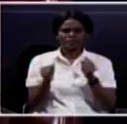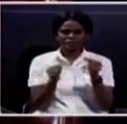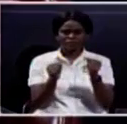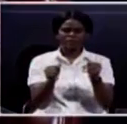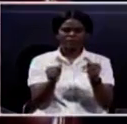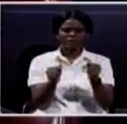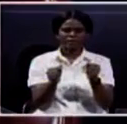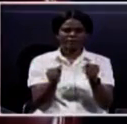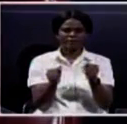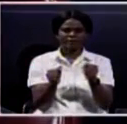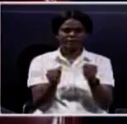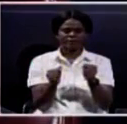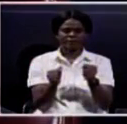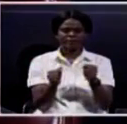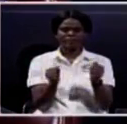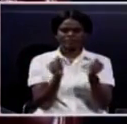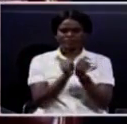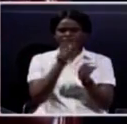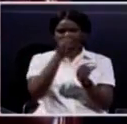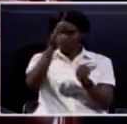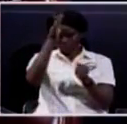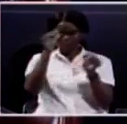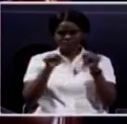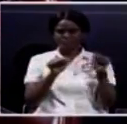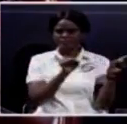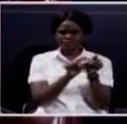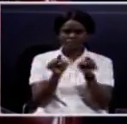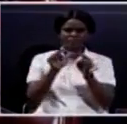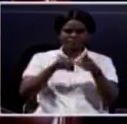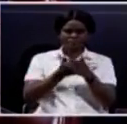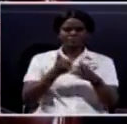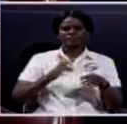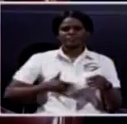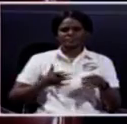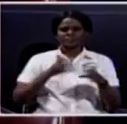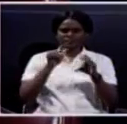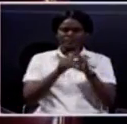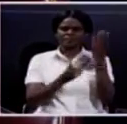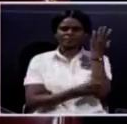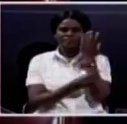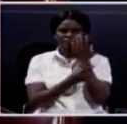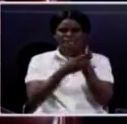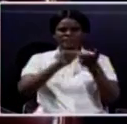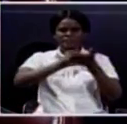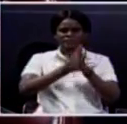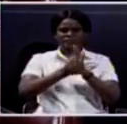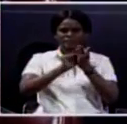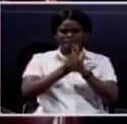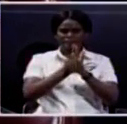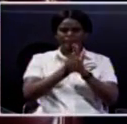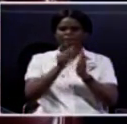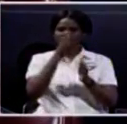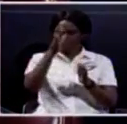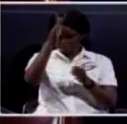of partnering with our parents so that they can also feel that they are part of the development agenda. So the parents